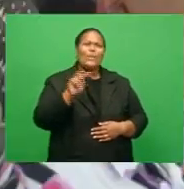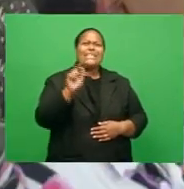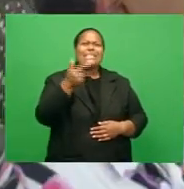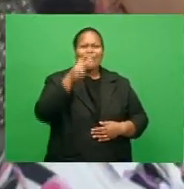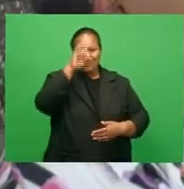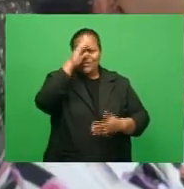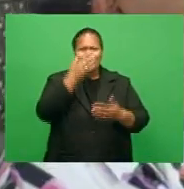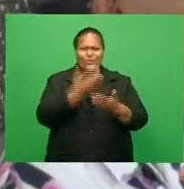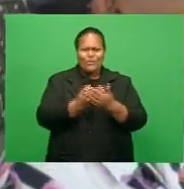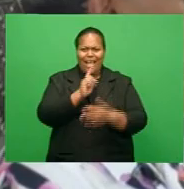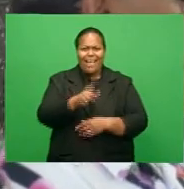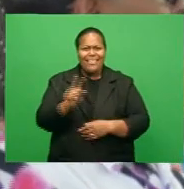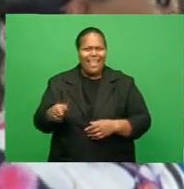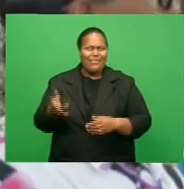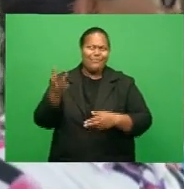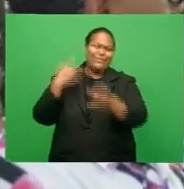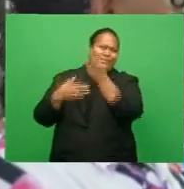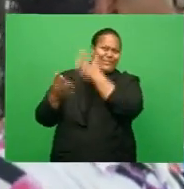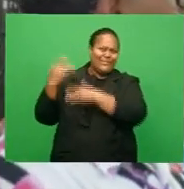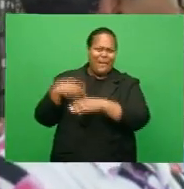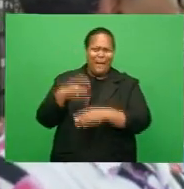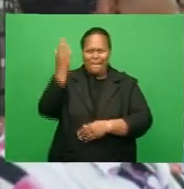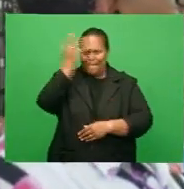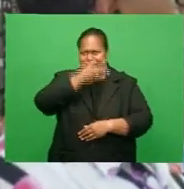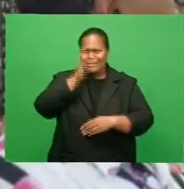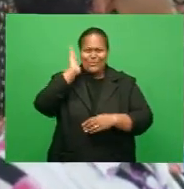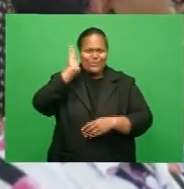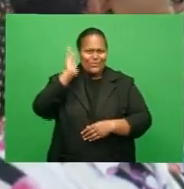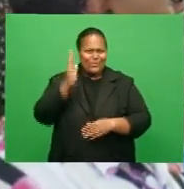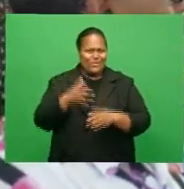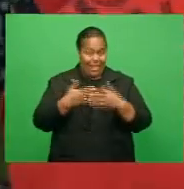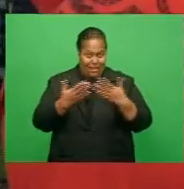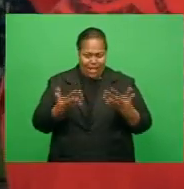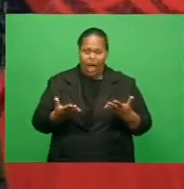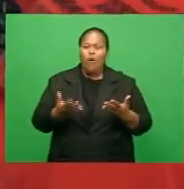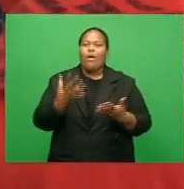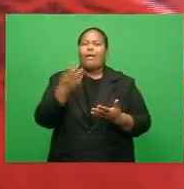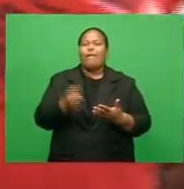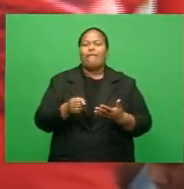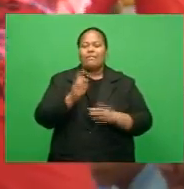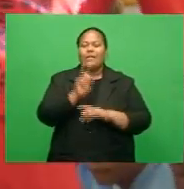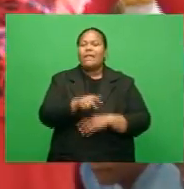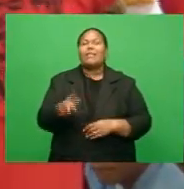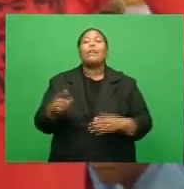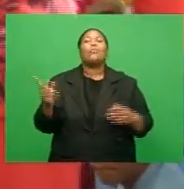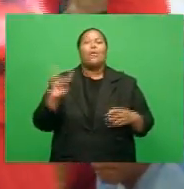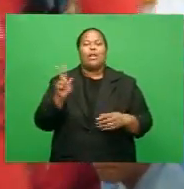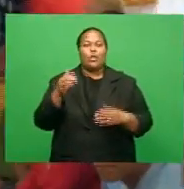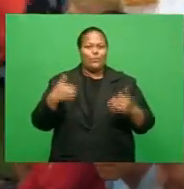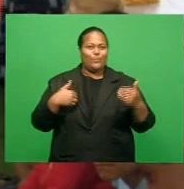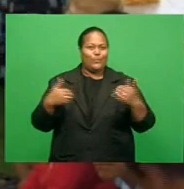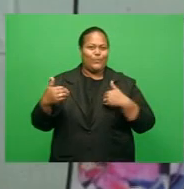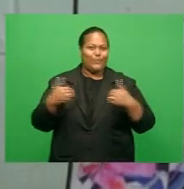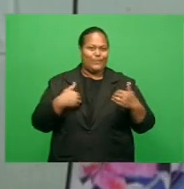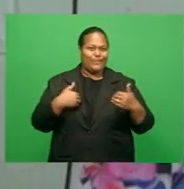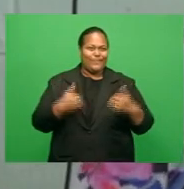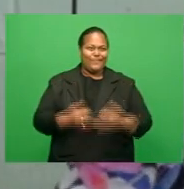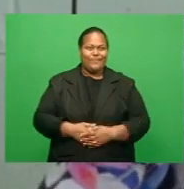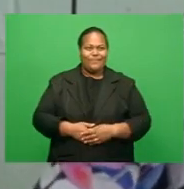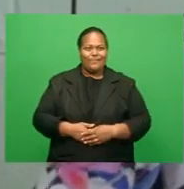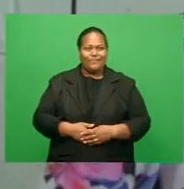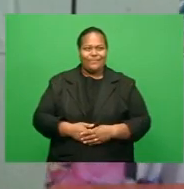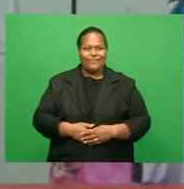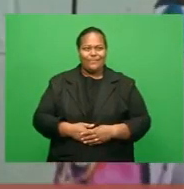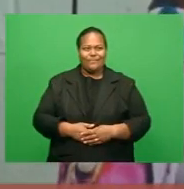Fiji School for the Blind and other society programs are pursuing tertiary education. Blind and partially sighted